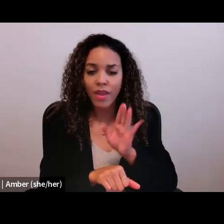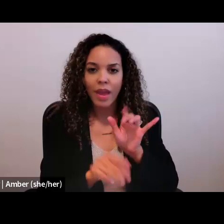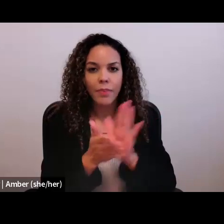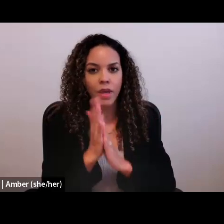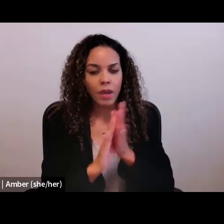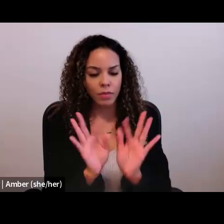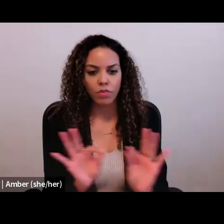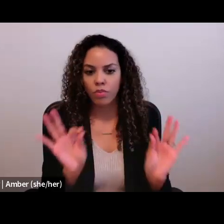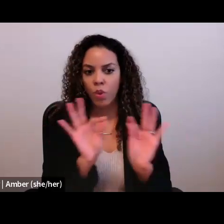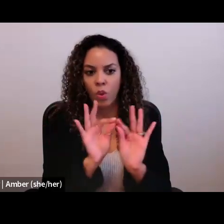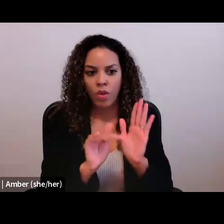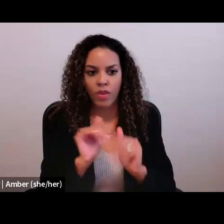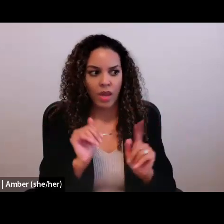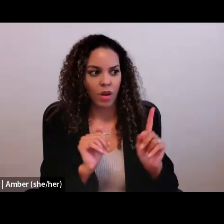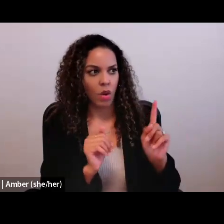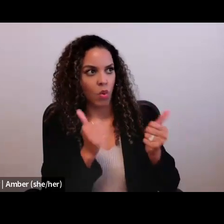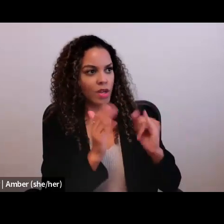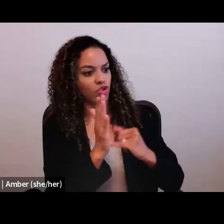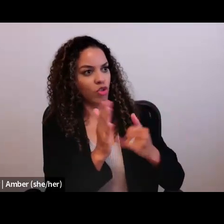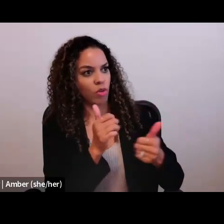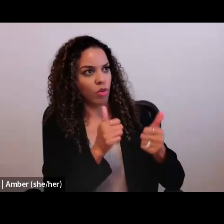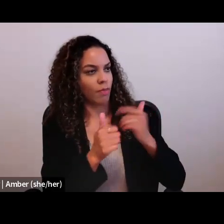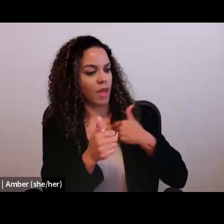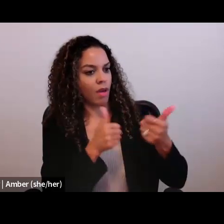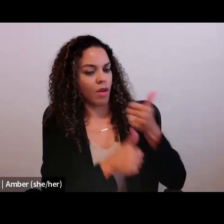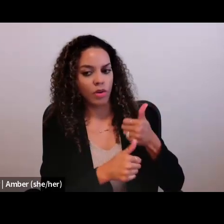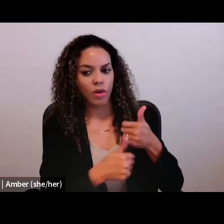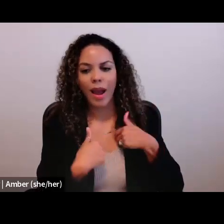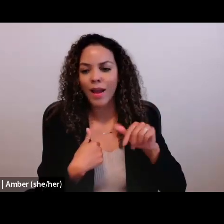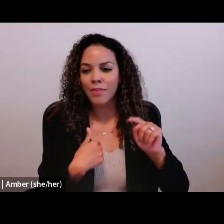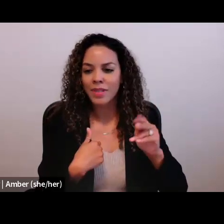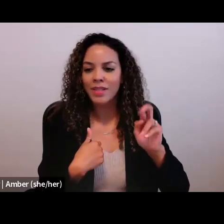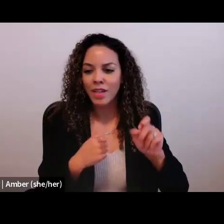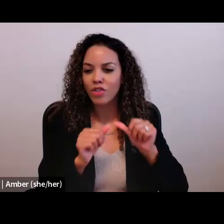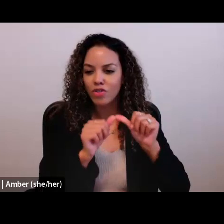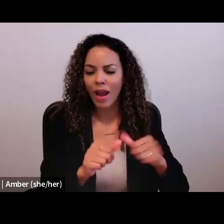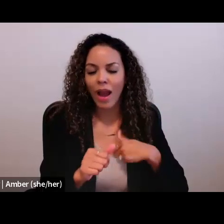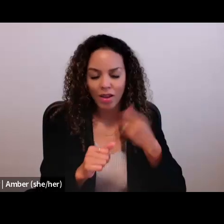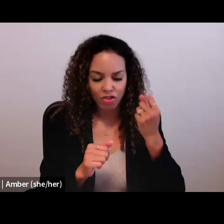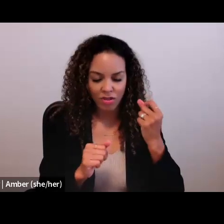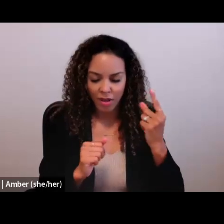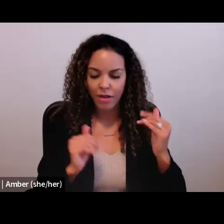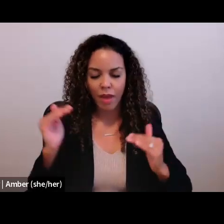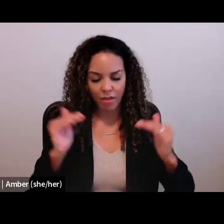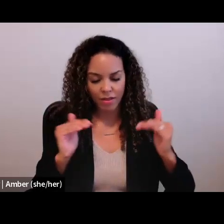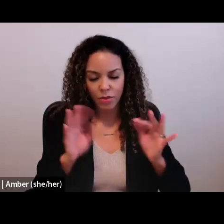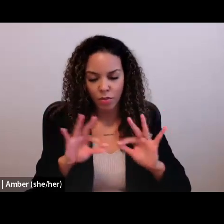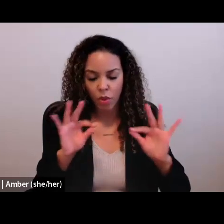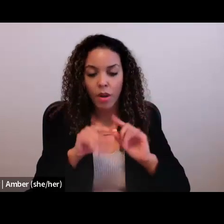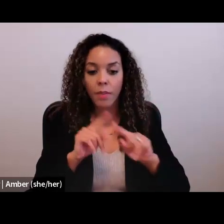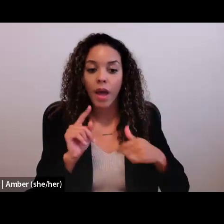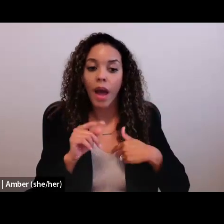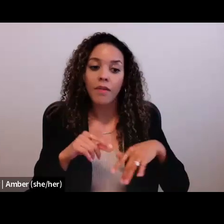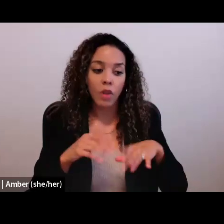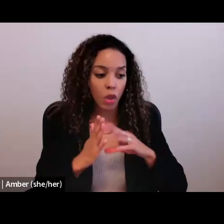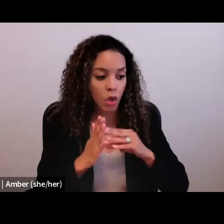important than where your work is. Again, I put an asterisk earlier. I'm tenure track. I understand that, like, there's a balancing act. But what I have found through the years is that